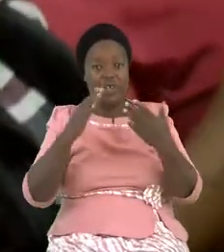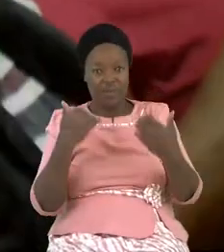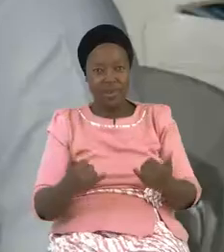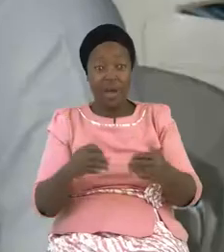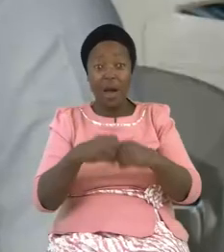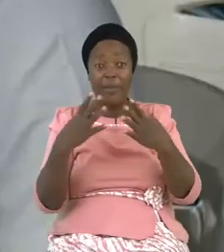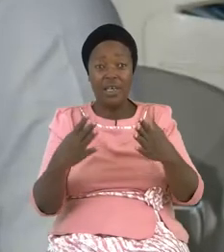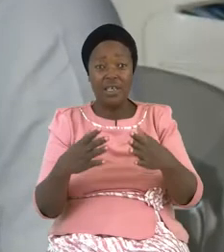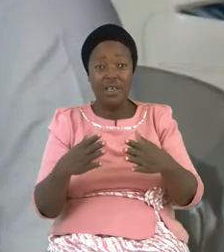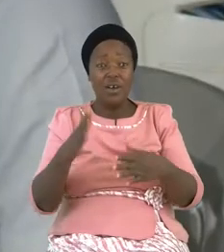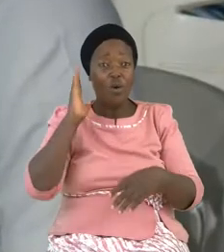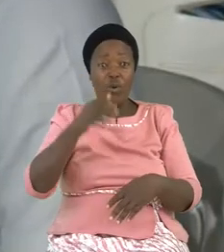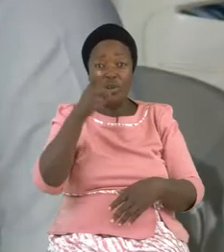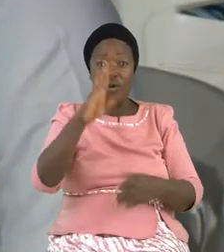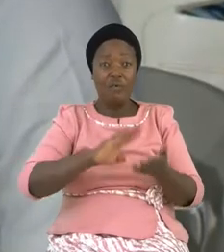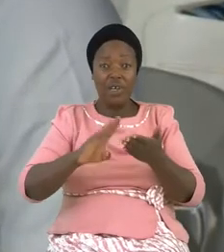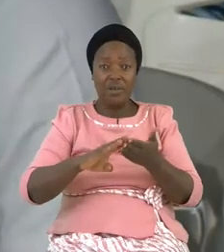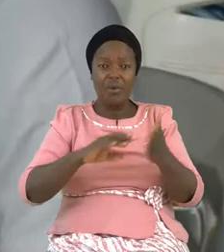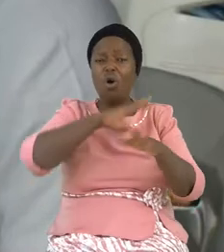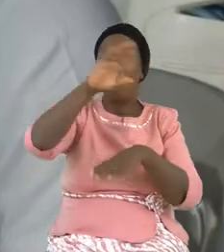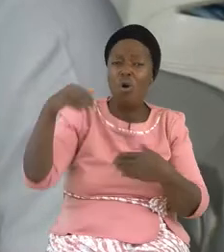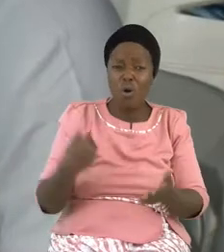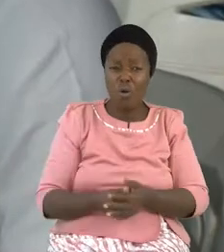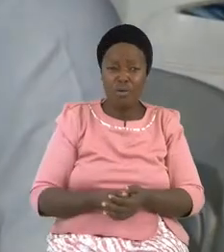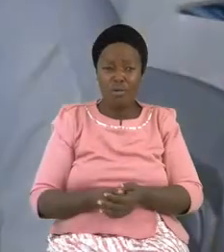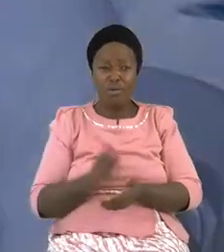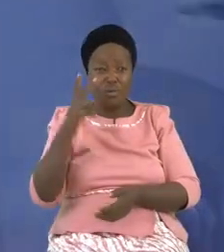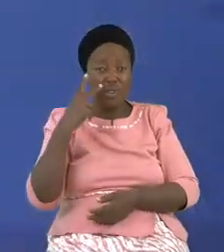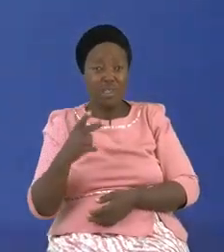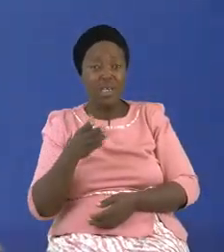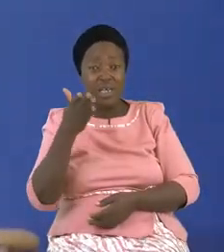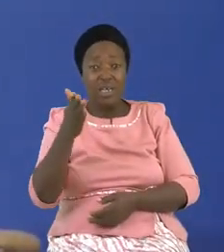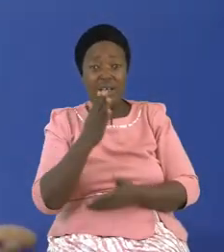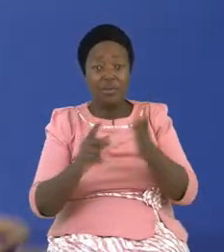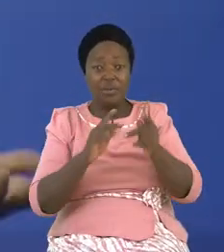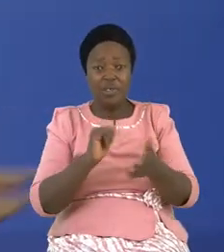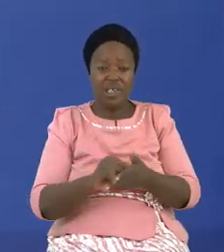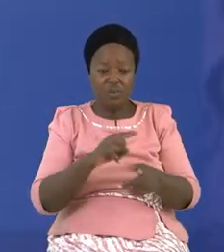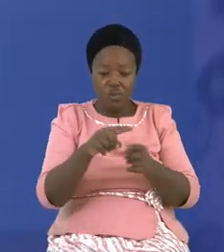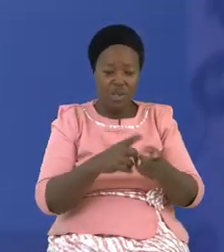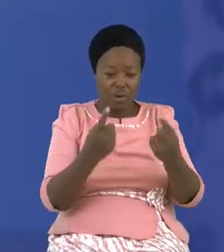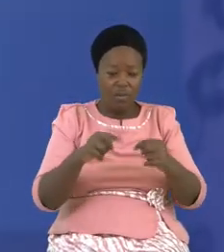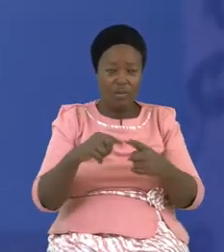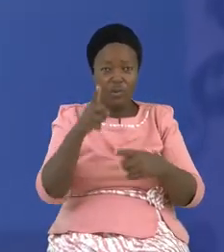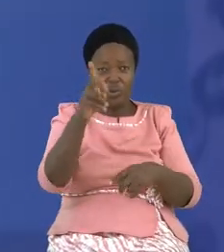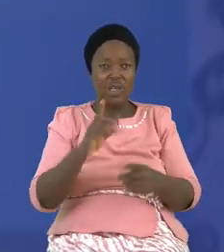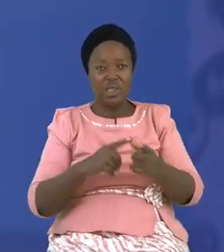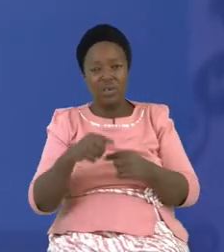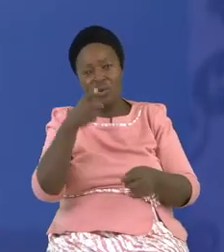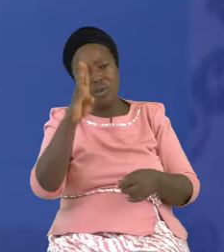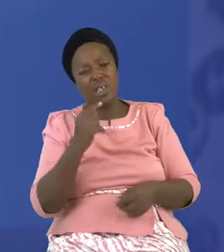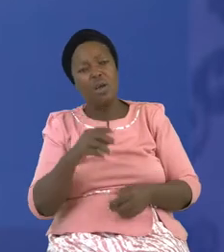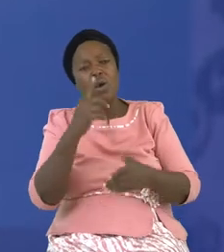Tell me. Now, you see, there are people when they have come to God and then God says, what do you want? I